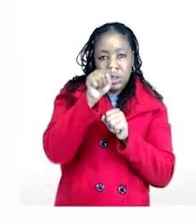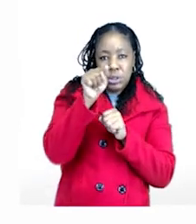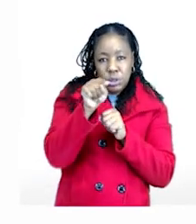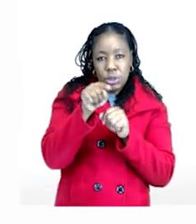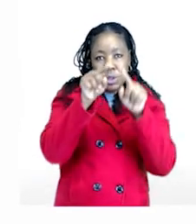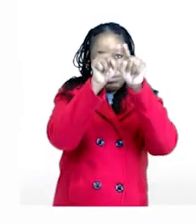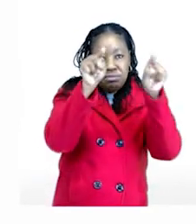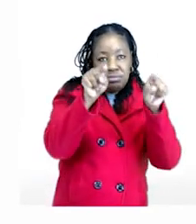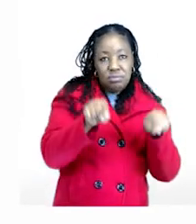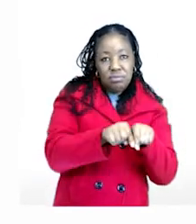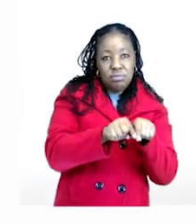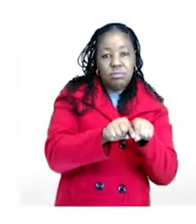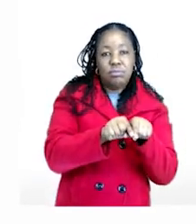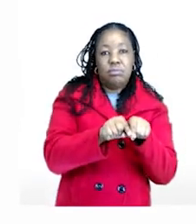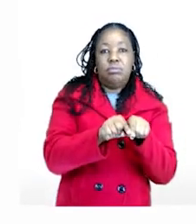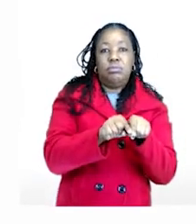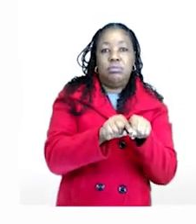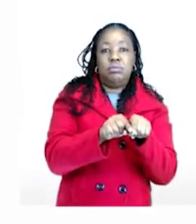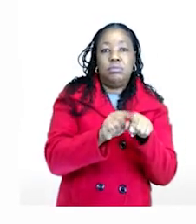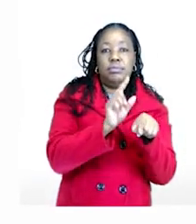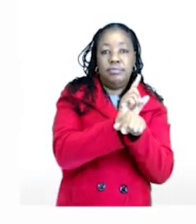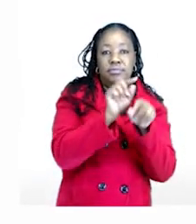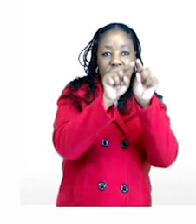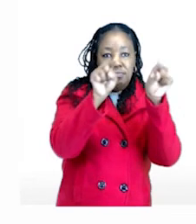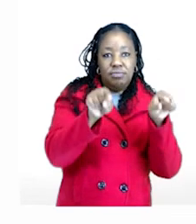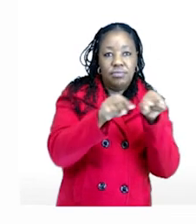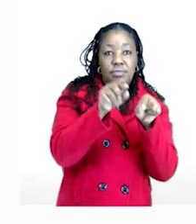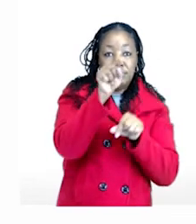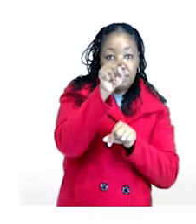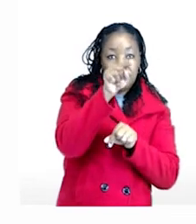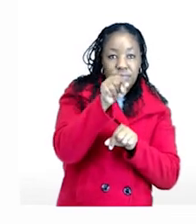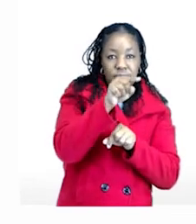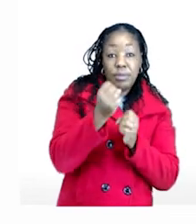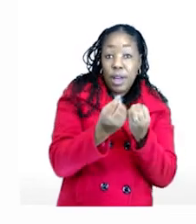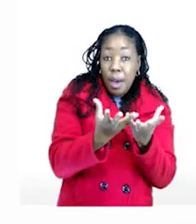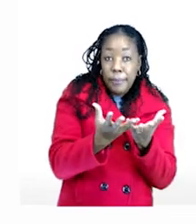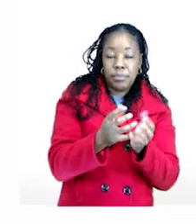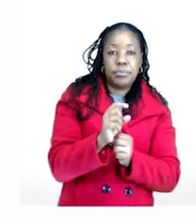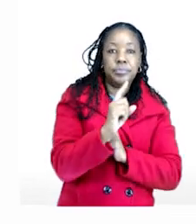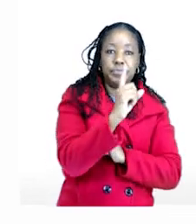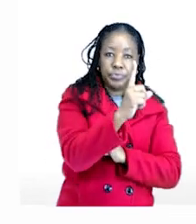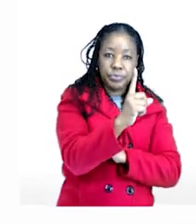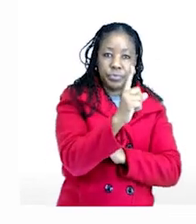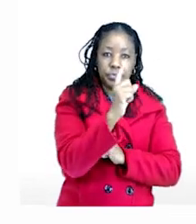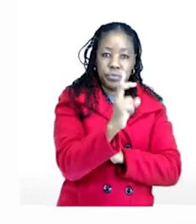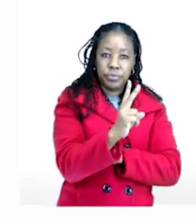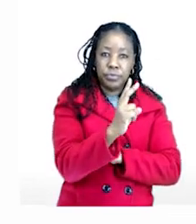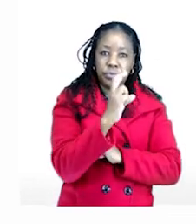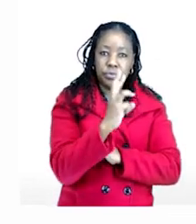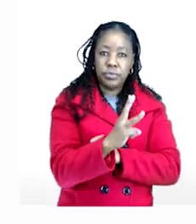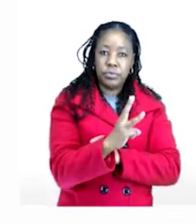do we have in the first block. Count with me. Let's count together. 1,